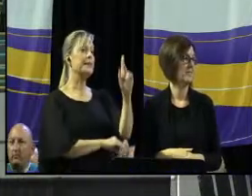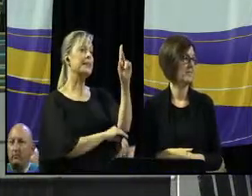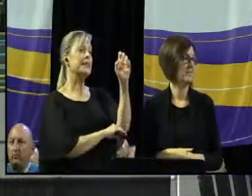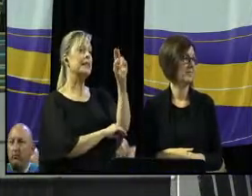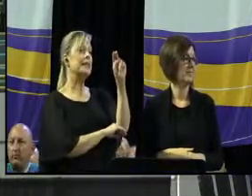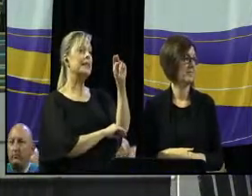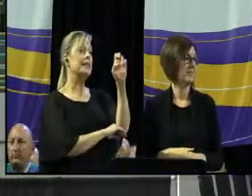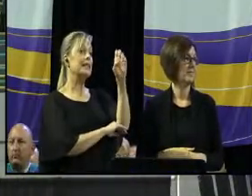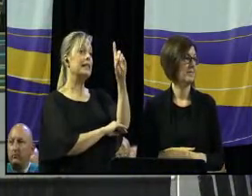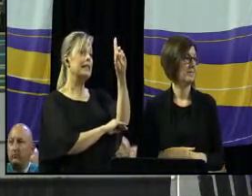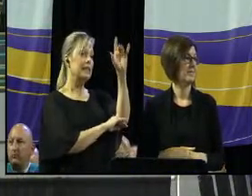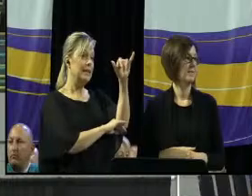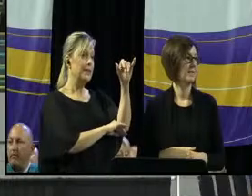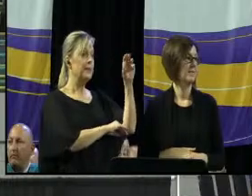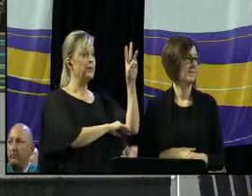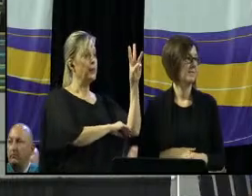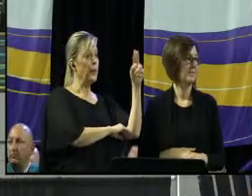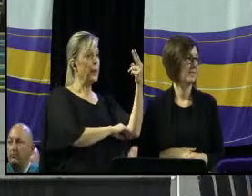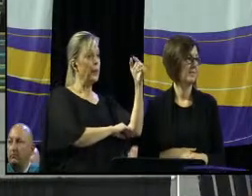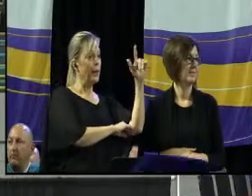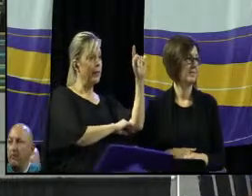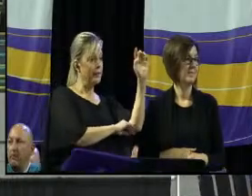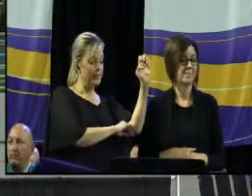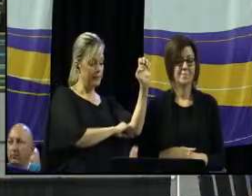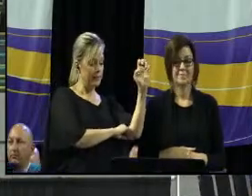Kennedy Alyssa White.